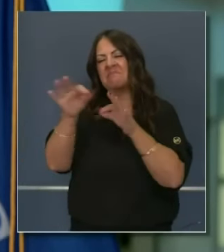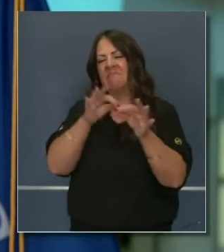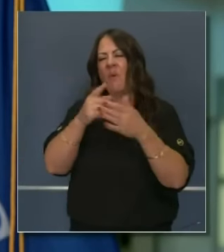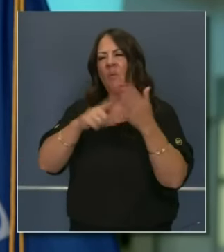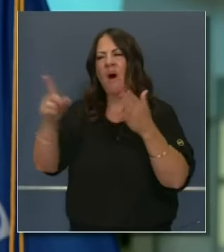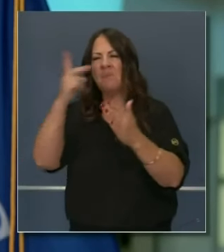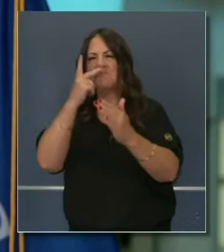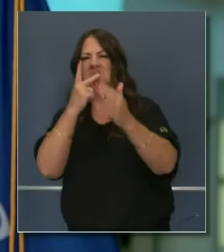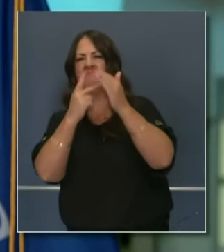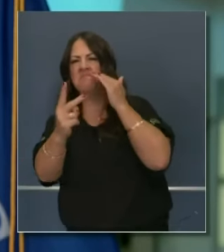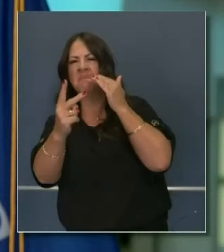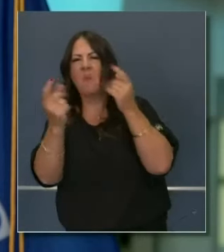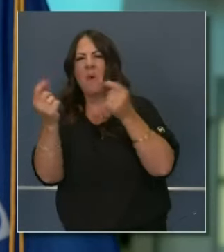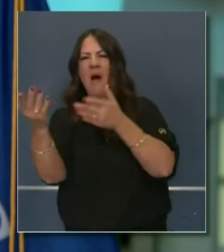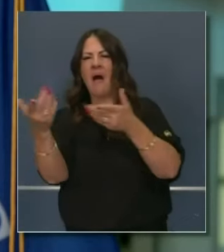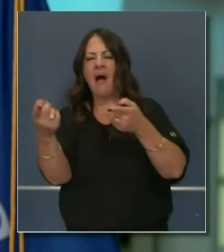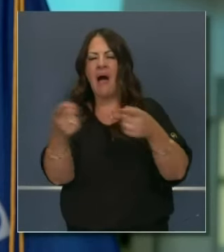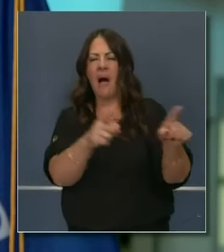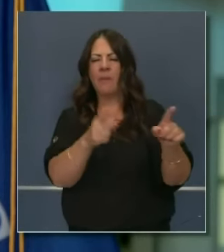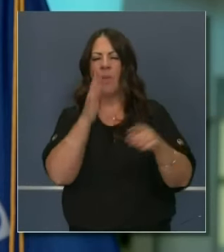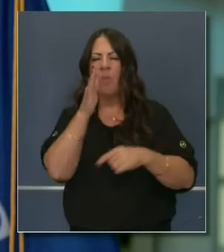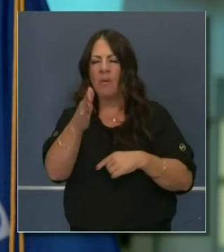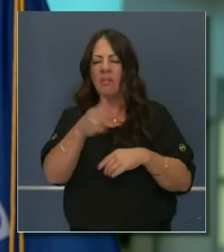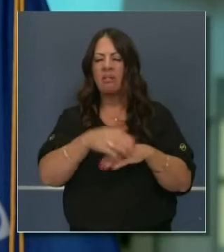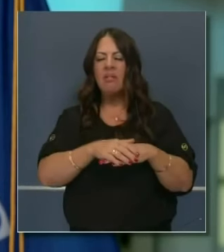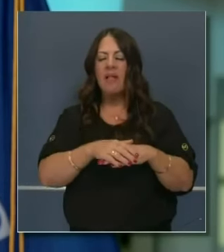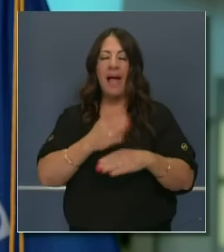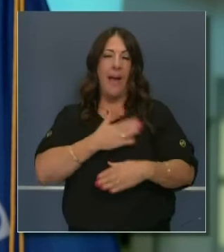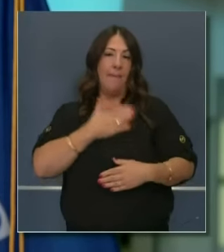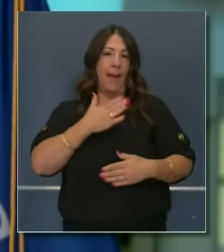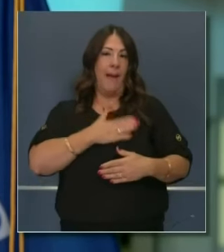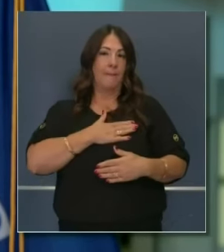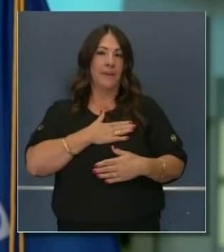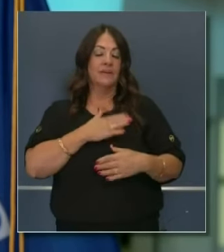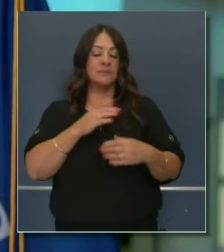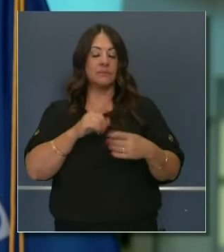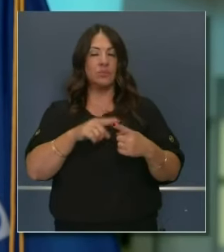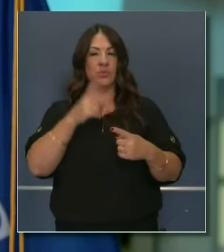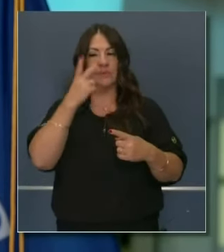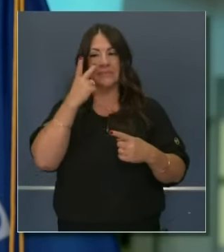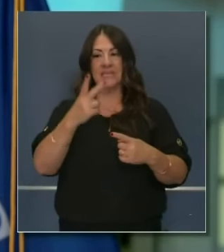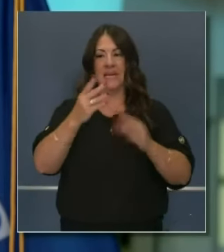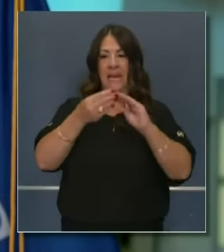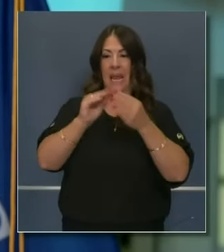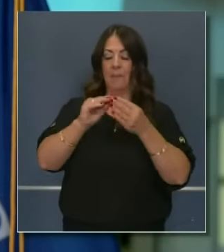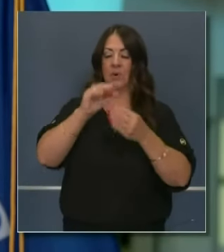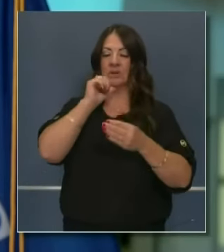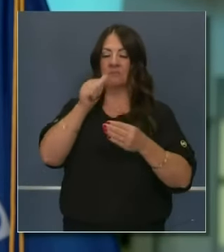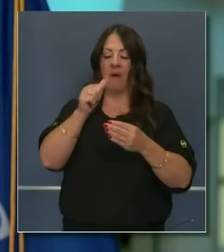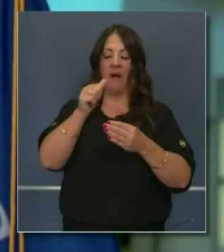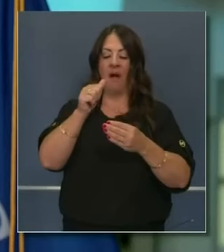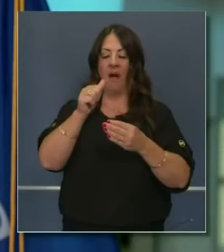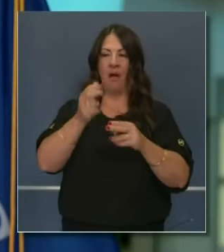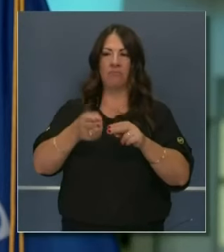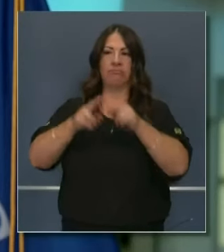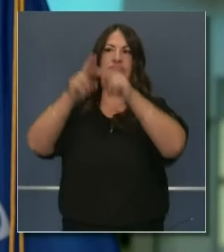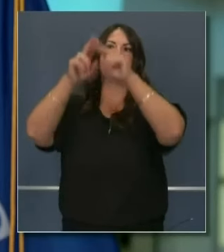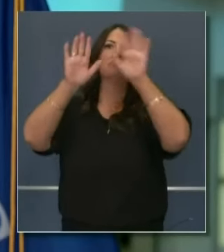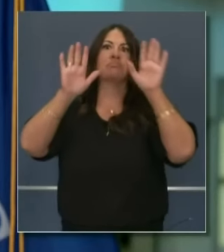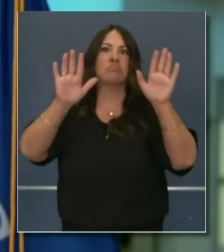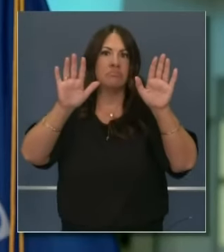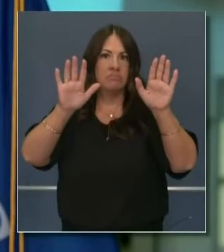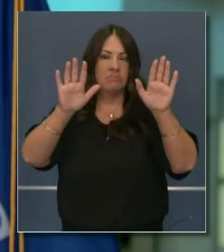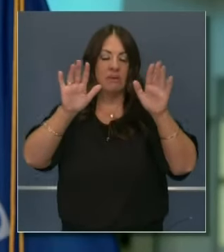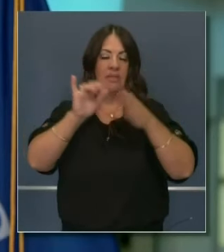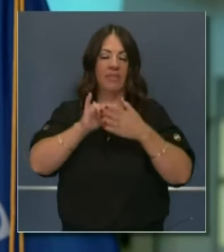And based upon the current trends, I'm glad that those numbers are not as acute as one